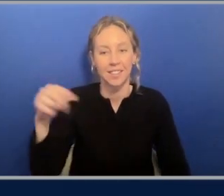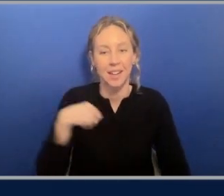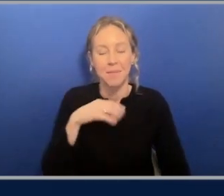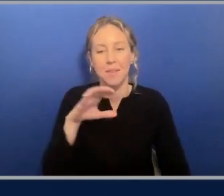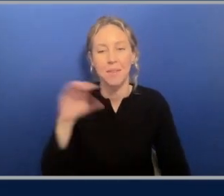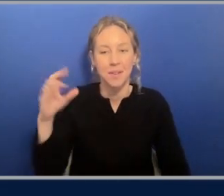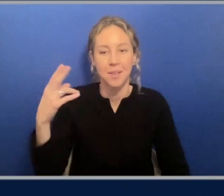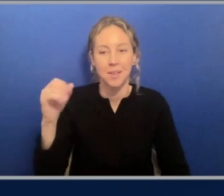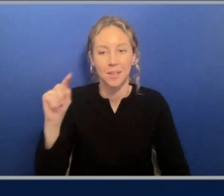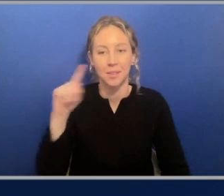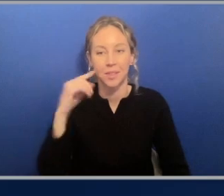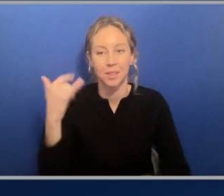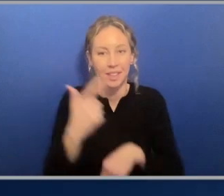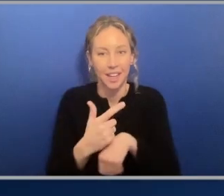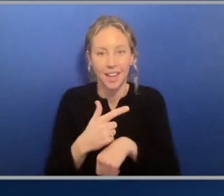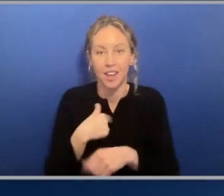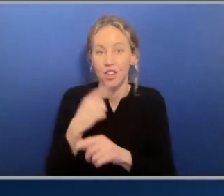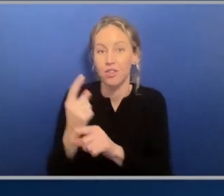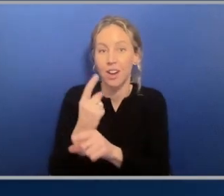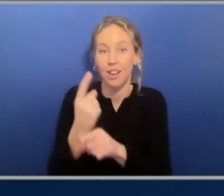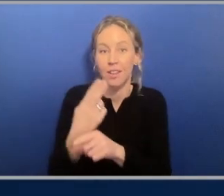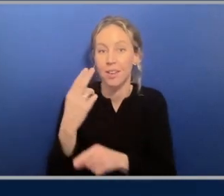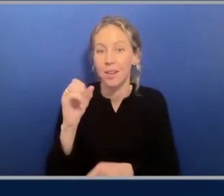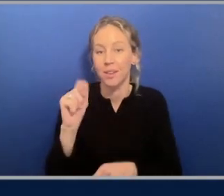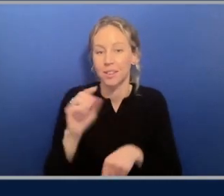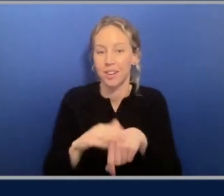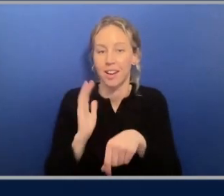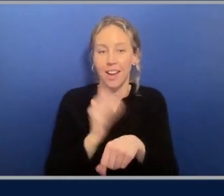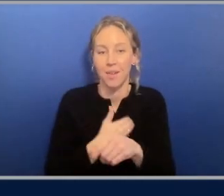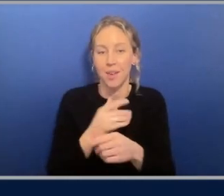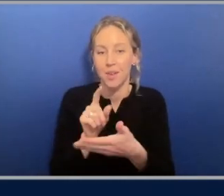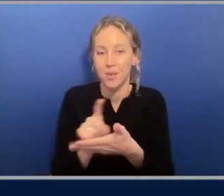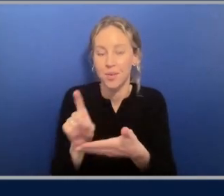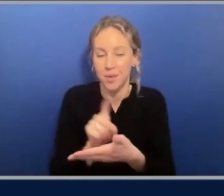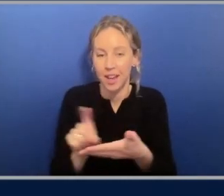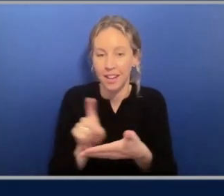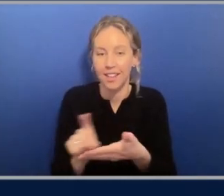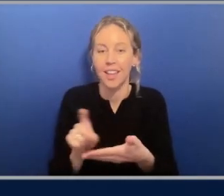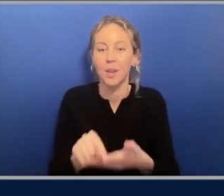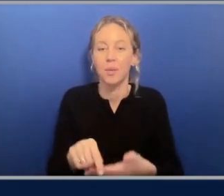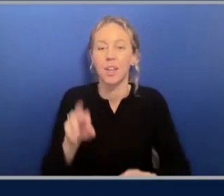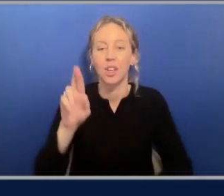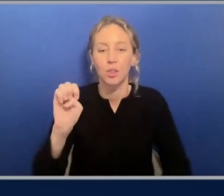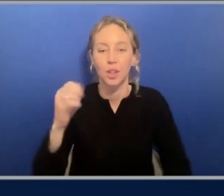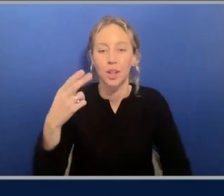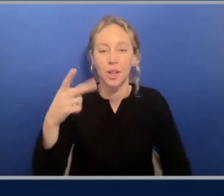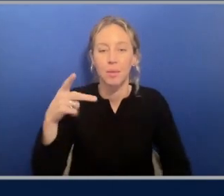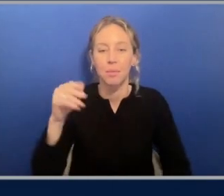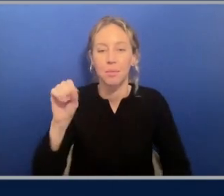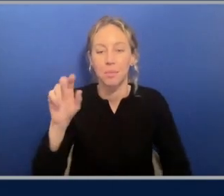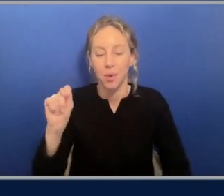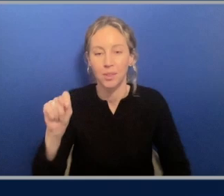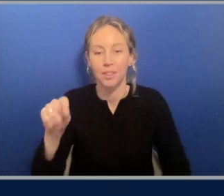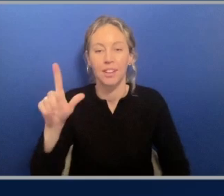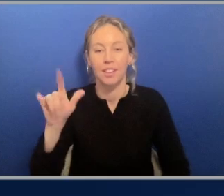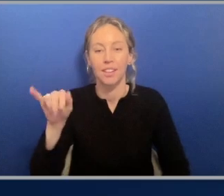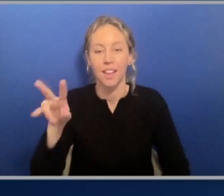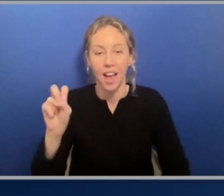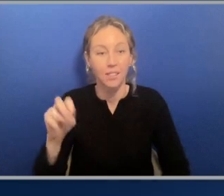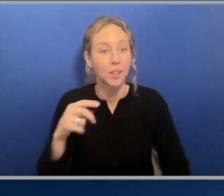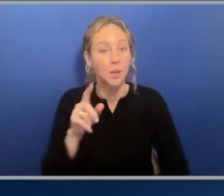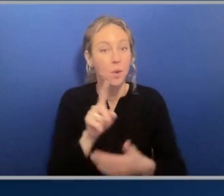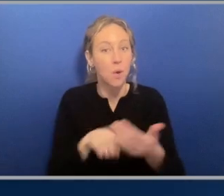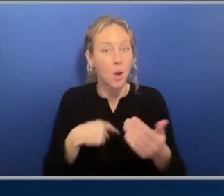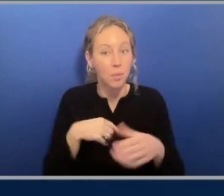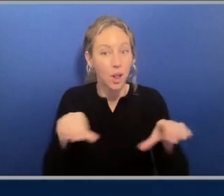today. We're regular hosts on our weekly series, Repost Live, here on Twitch. So what are we going to look at